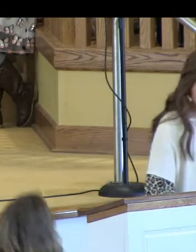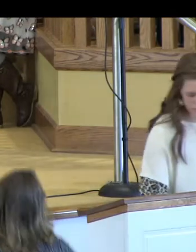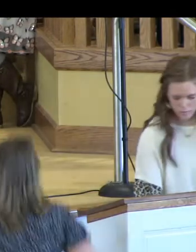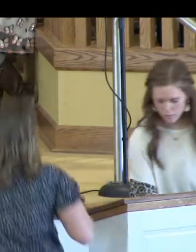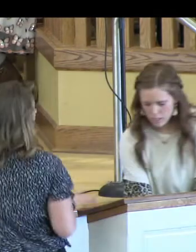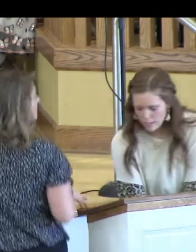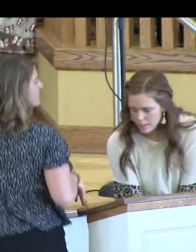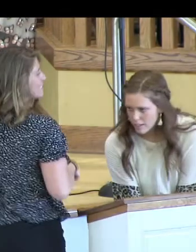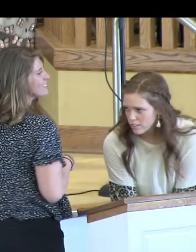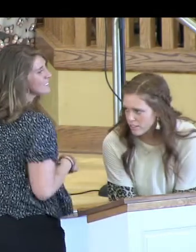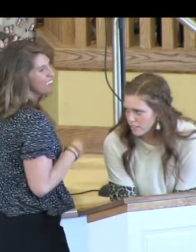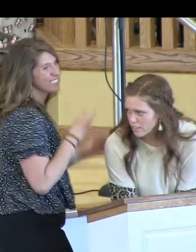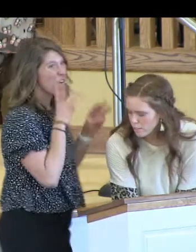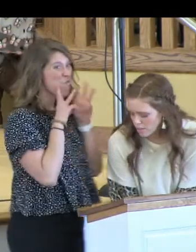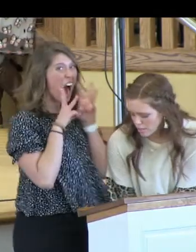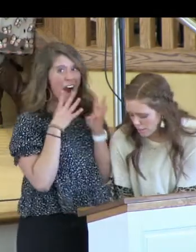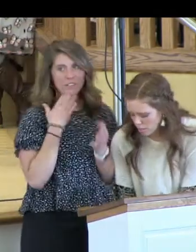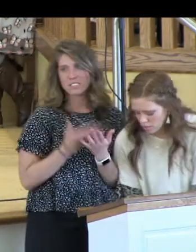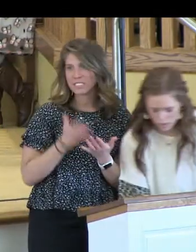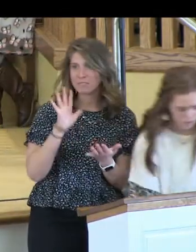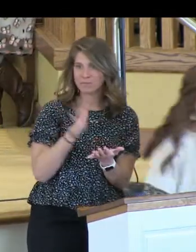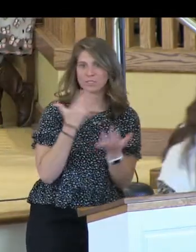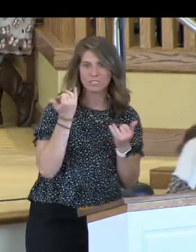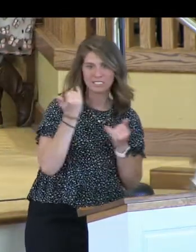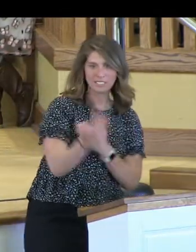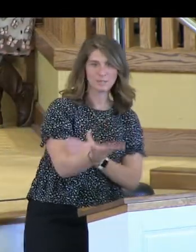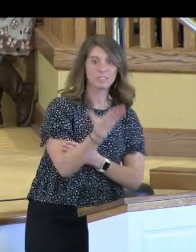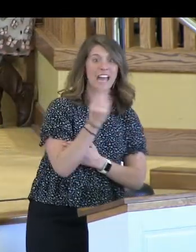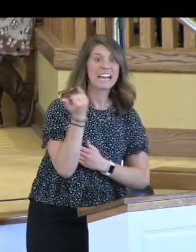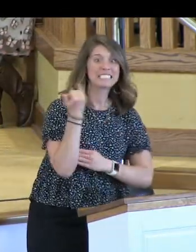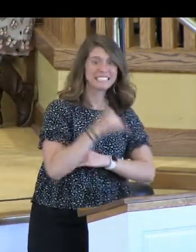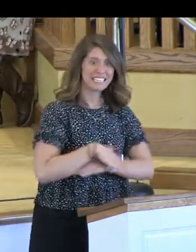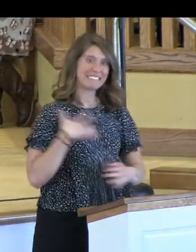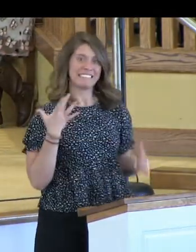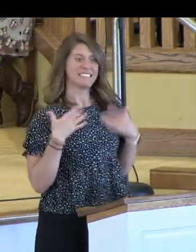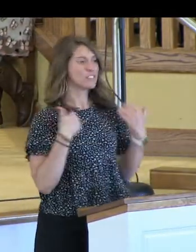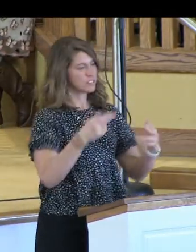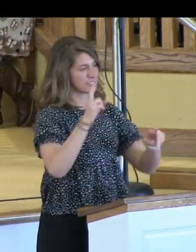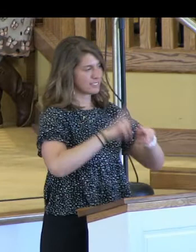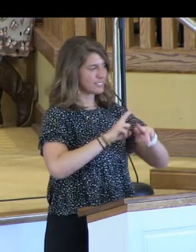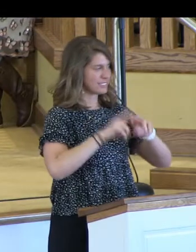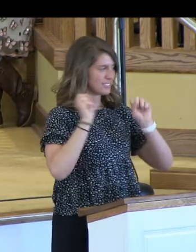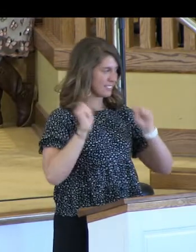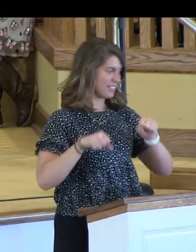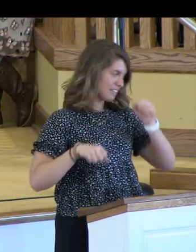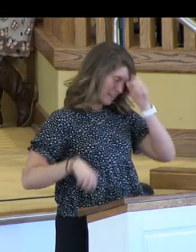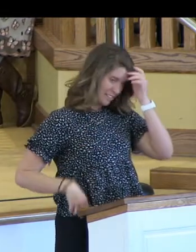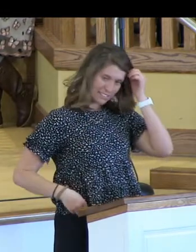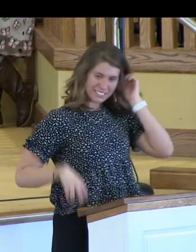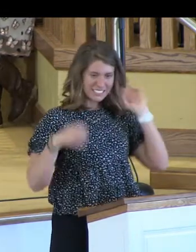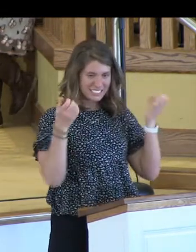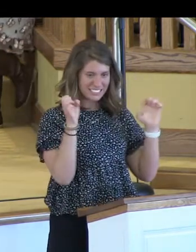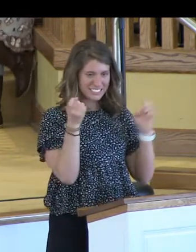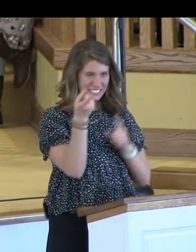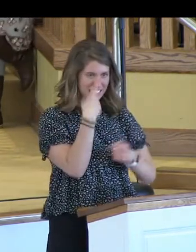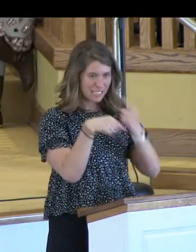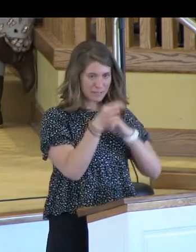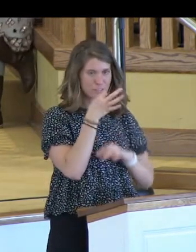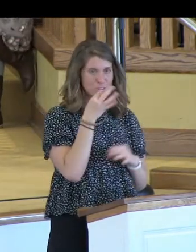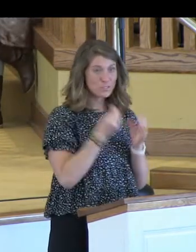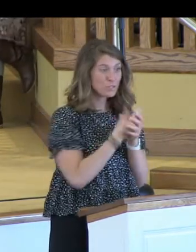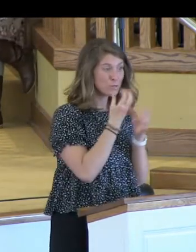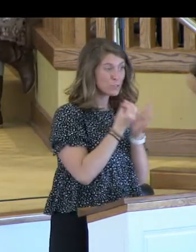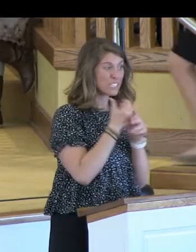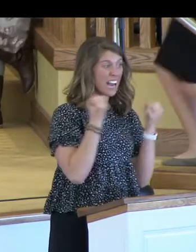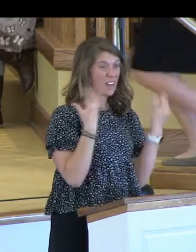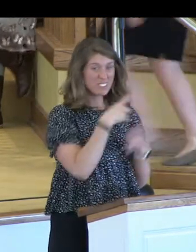Wow. It's been some good music today this morning tonight. Nice little peppy, you may be seated. Peppy music, Easter's coming up, spring weather. How many